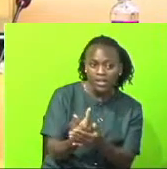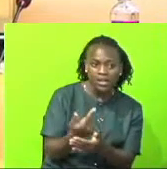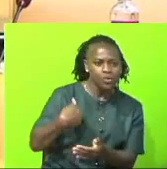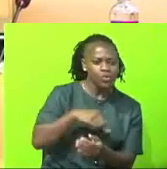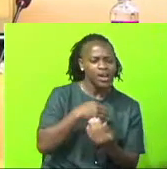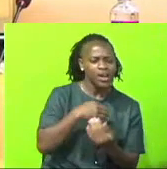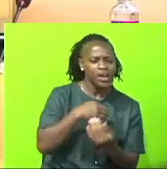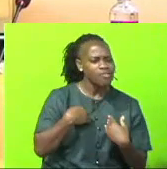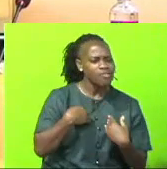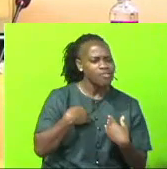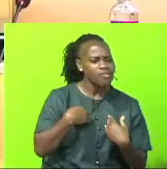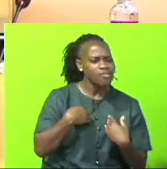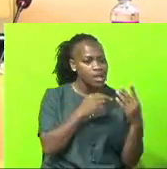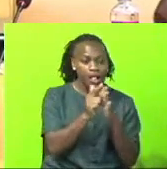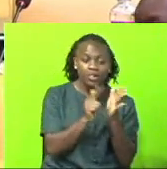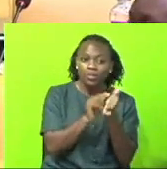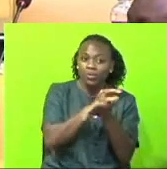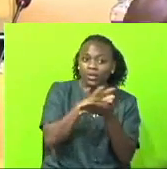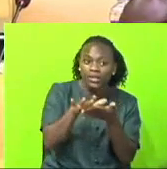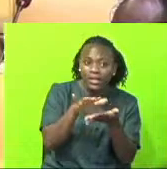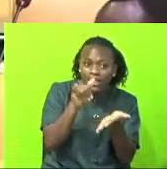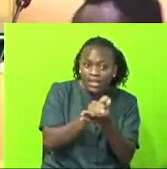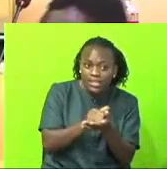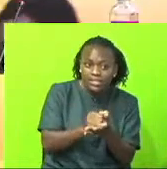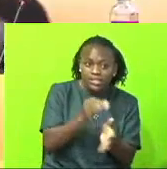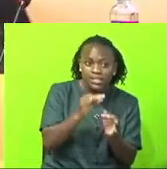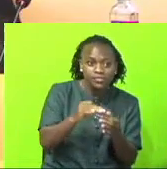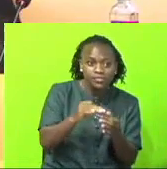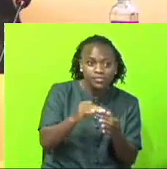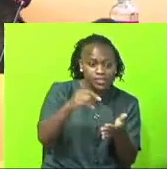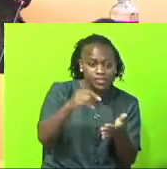law is clear that when A, B, C, D